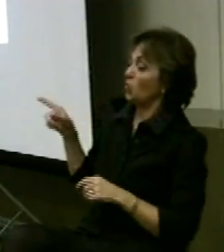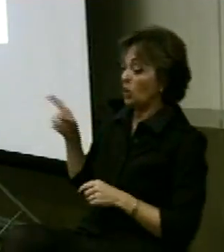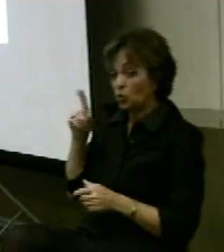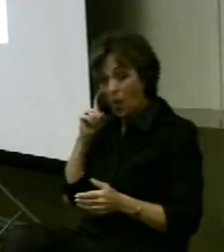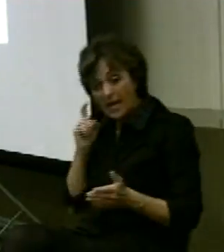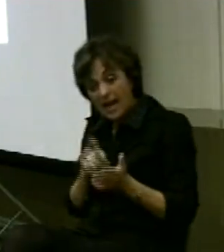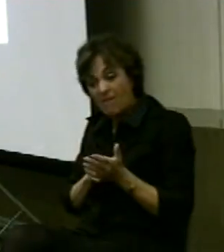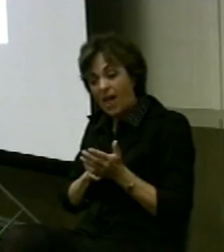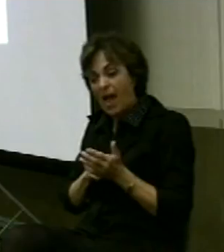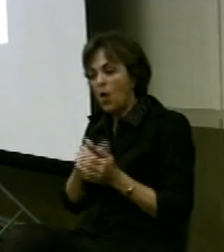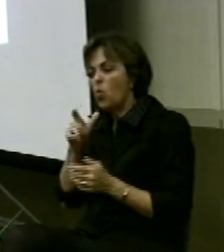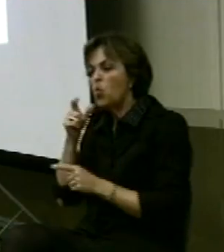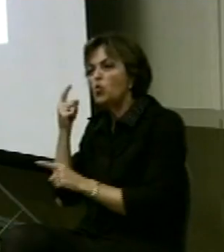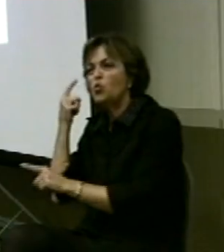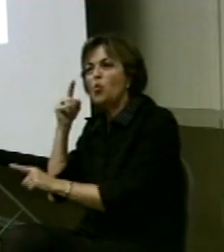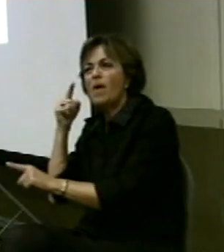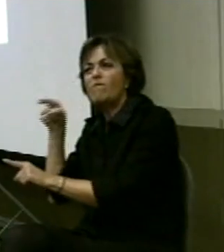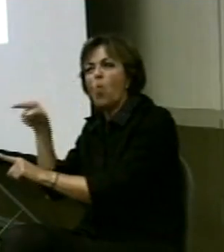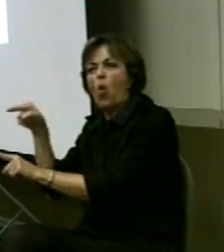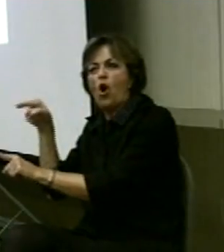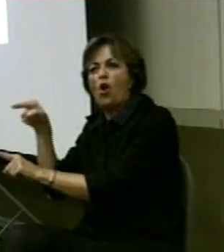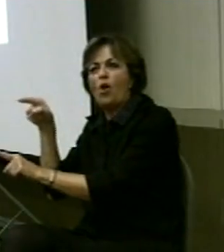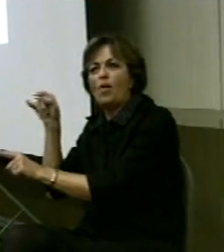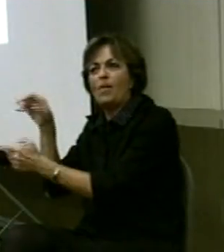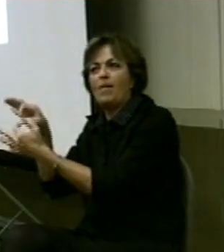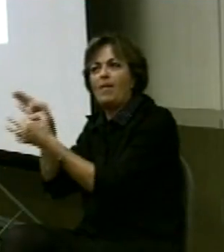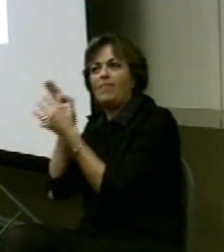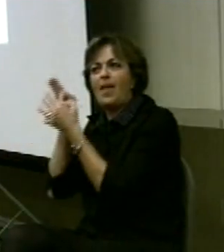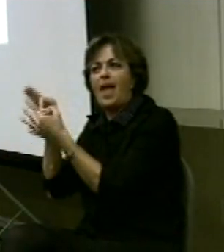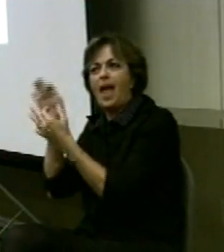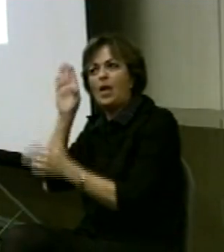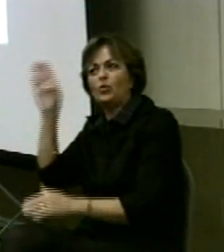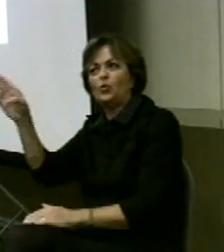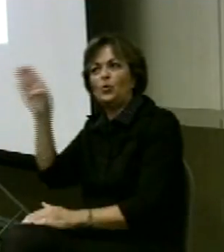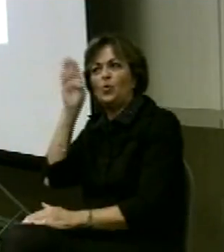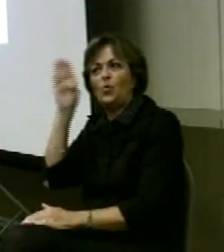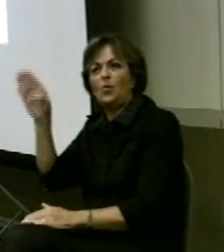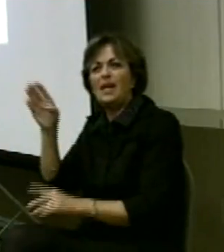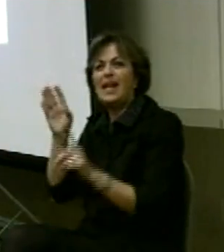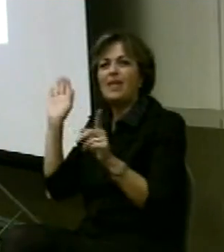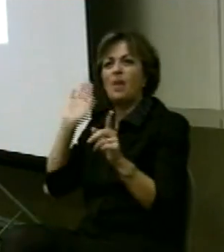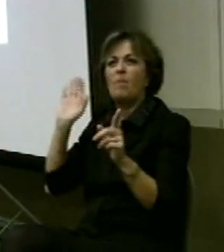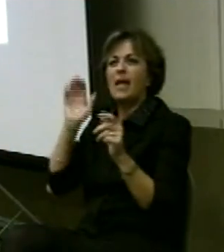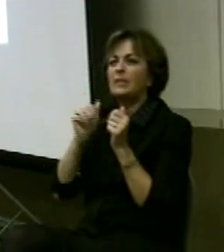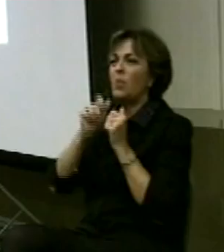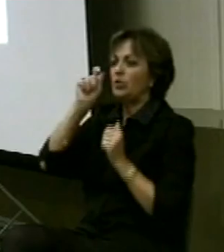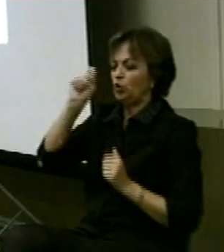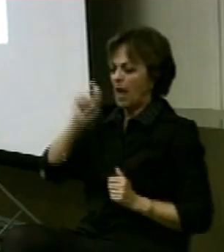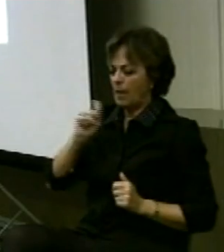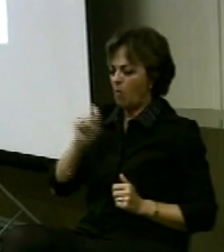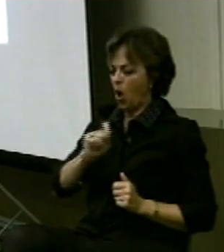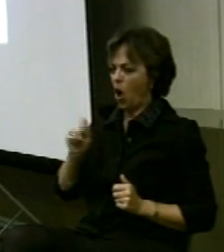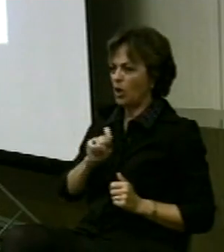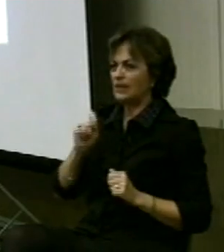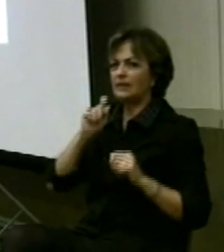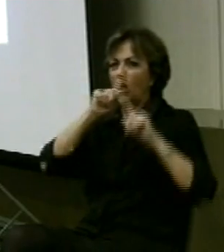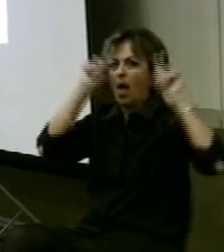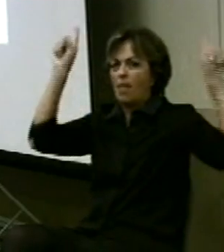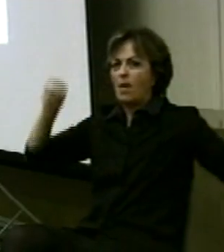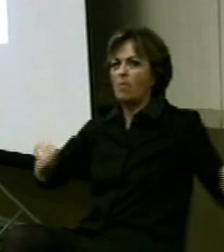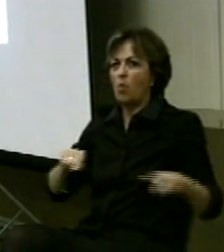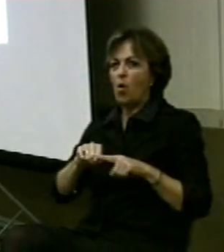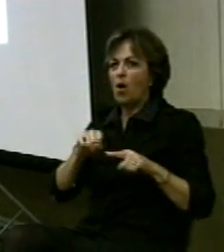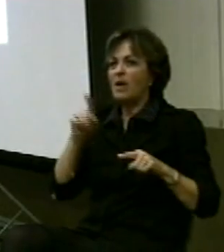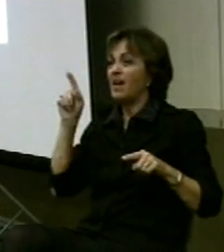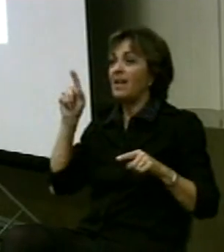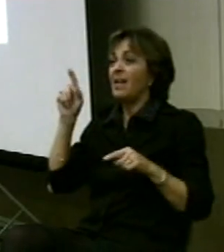identify who you're doing that for? I mean, that's not what I would do. In the past, like with the check mark system or something on the board, I go under the child's name,